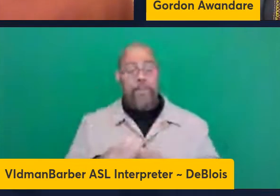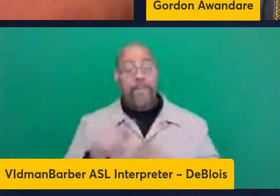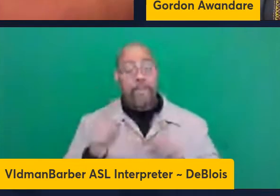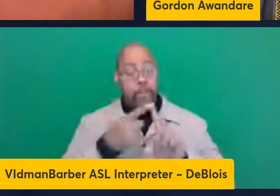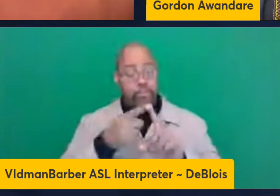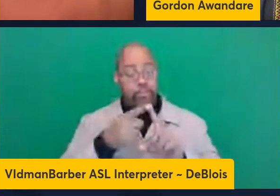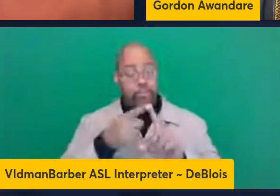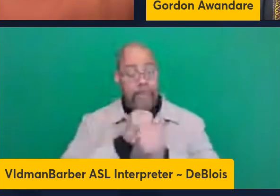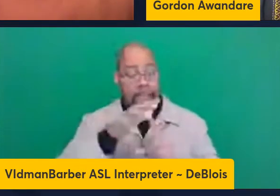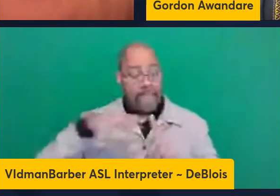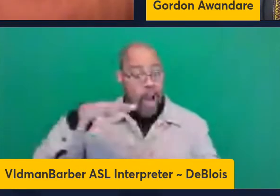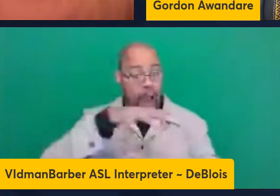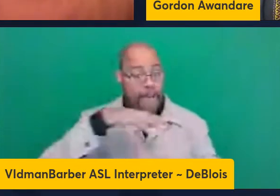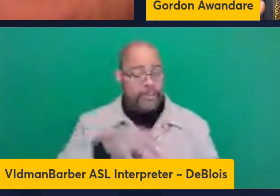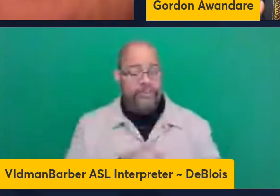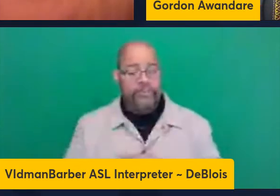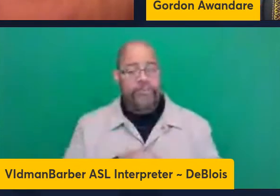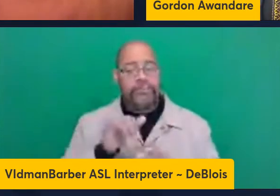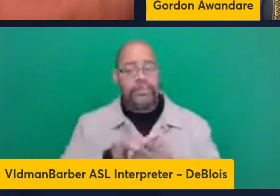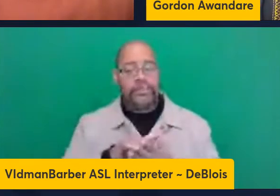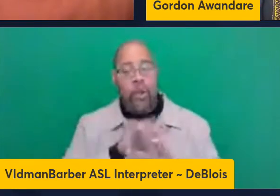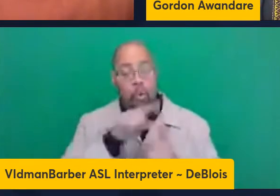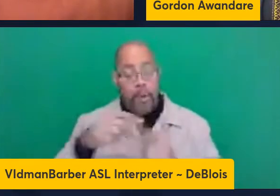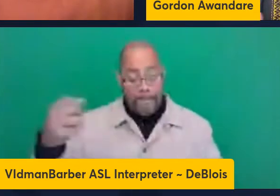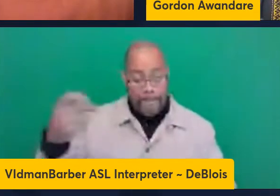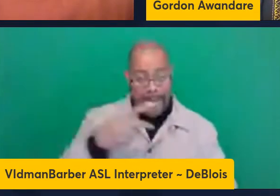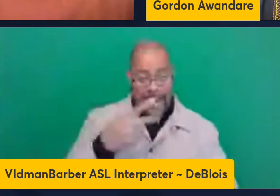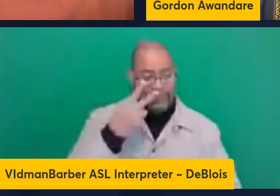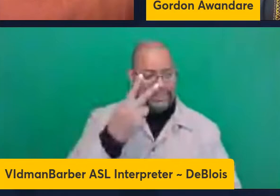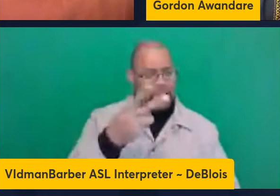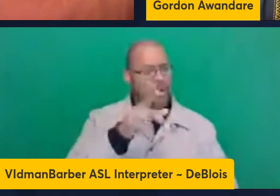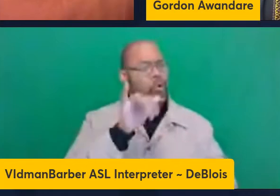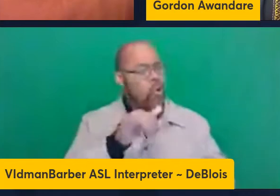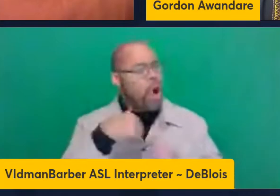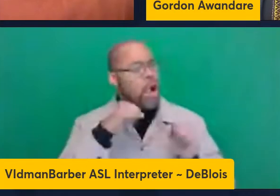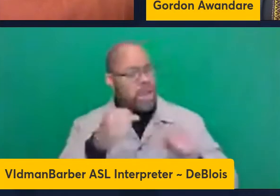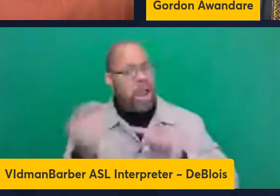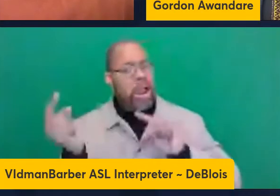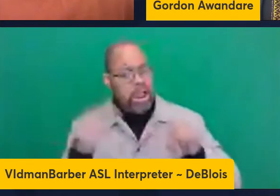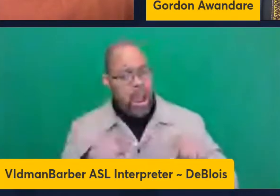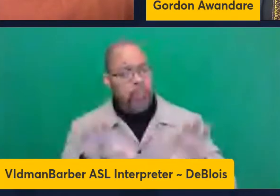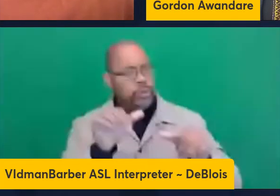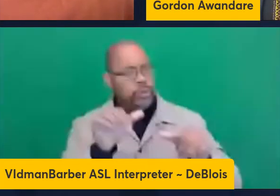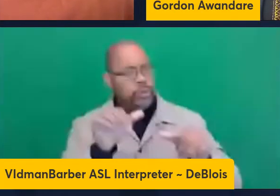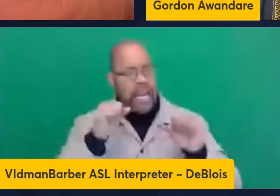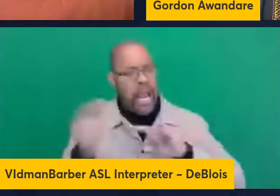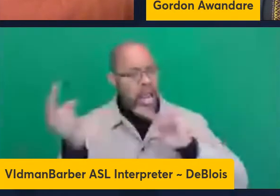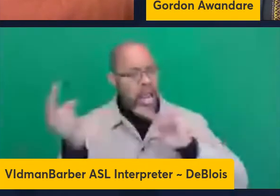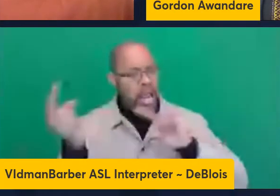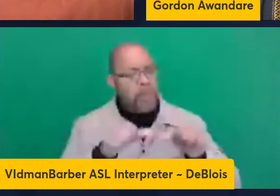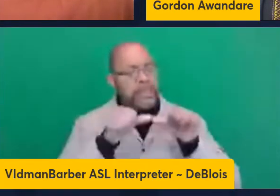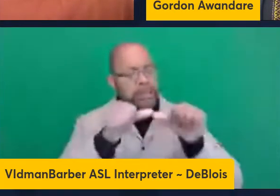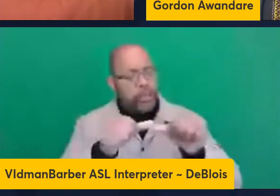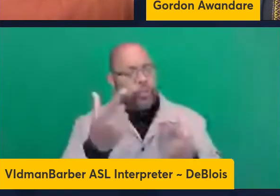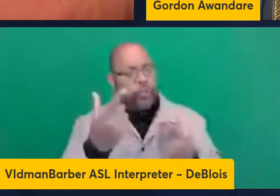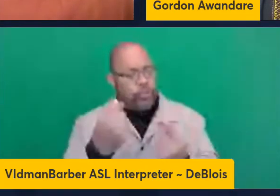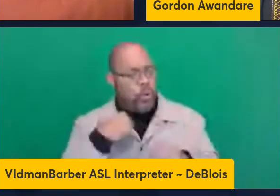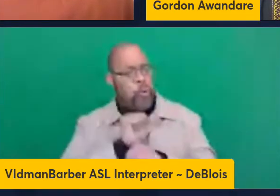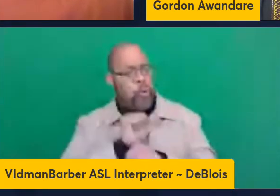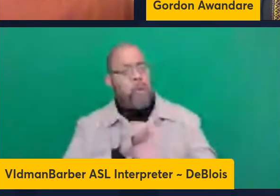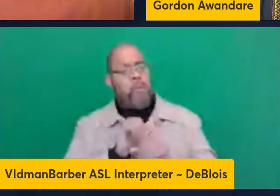the environment that when they come and see, they say, okay, I can come here and do science. I can come here and continue to do what I'm